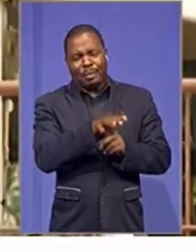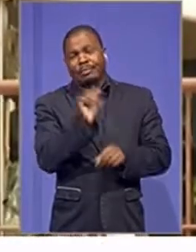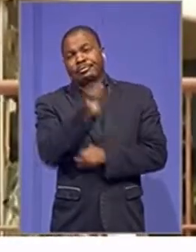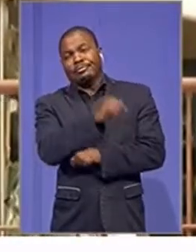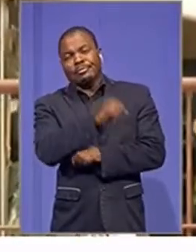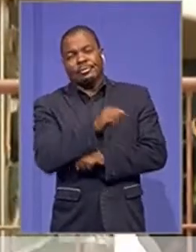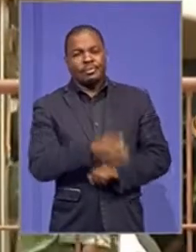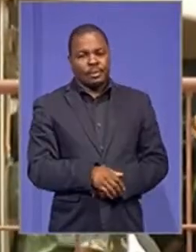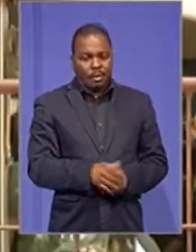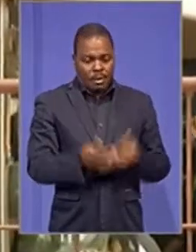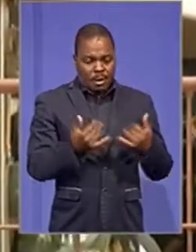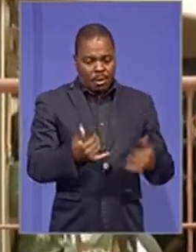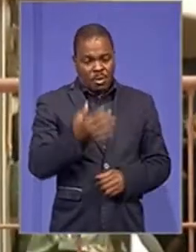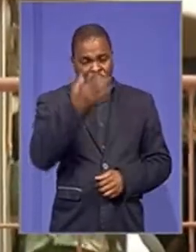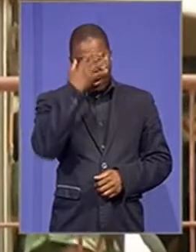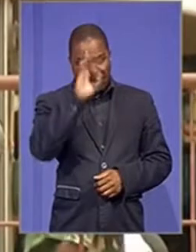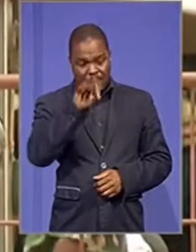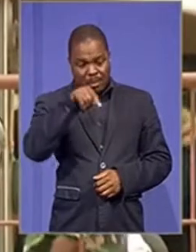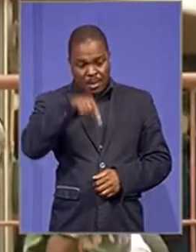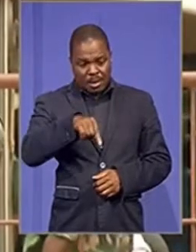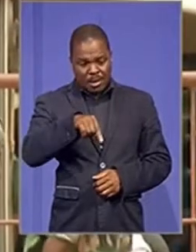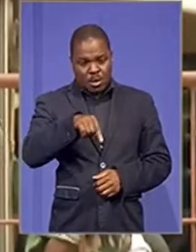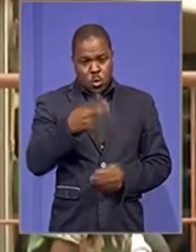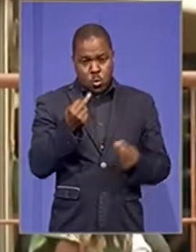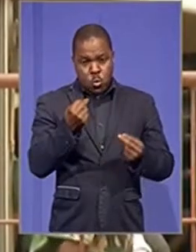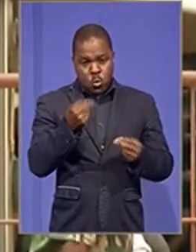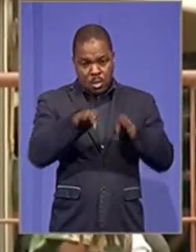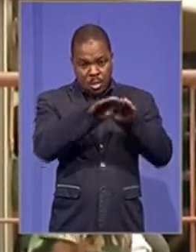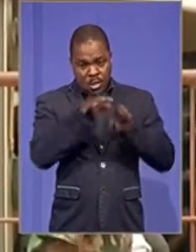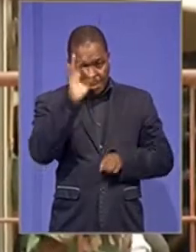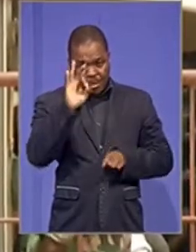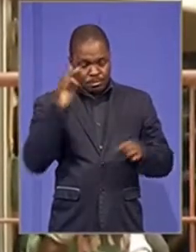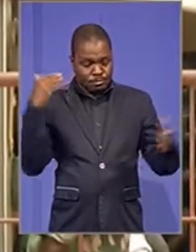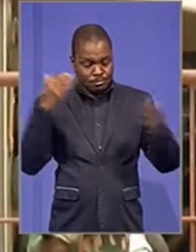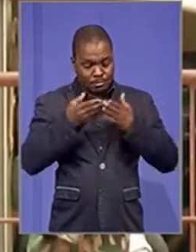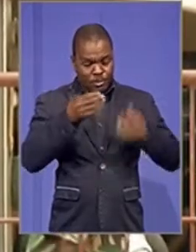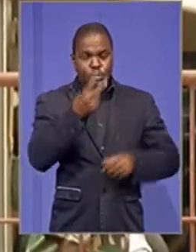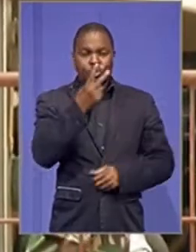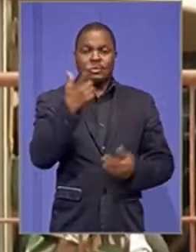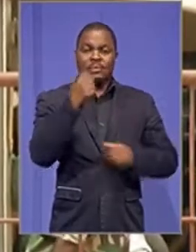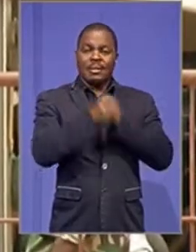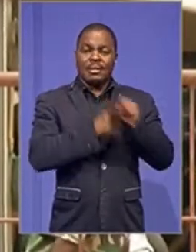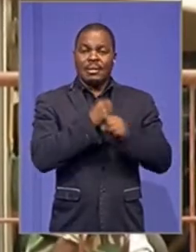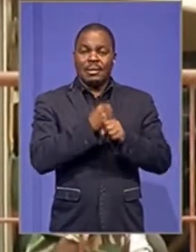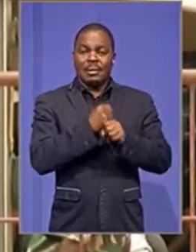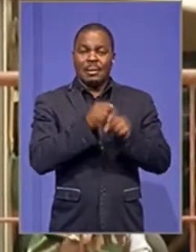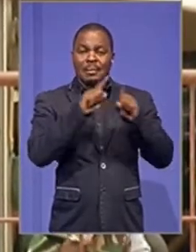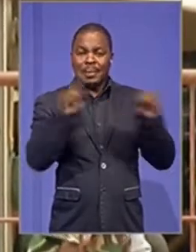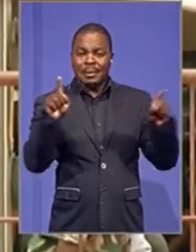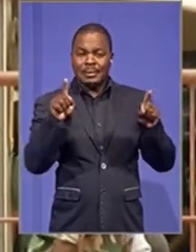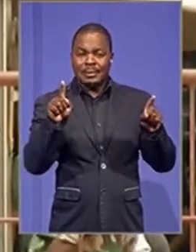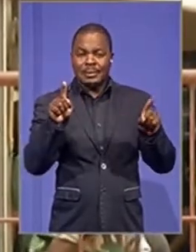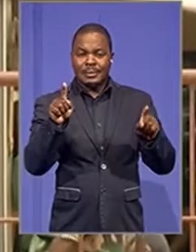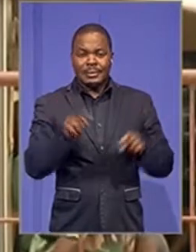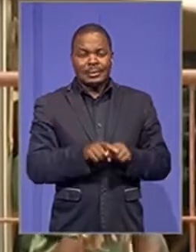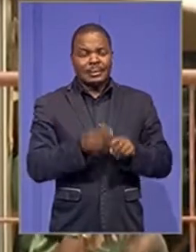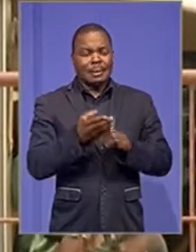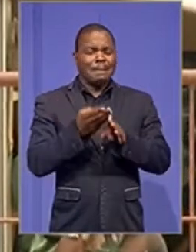You know, this government has been around for how many years now? 27 years. But the neglect of this past spans